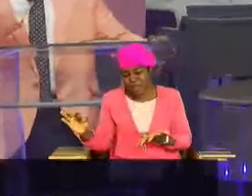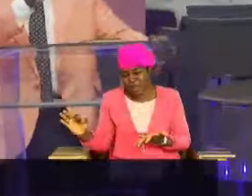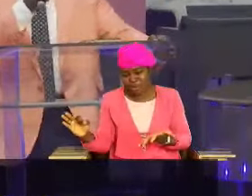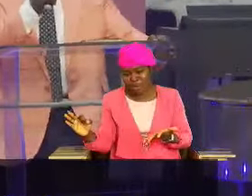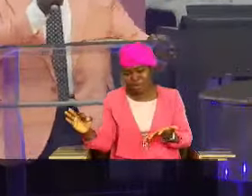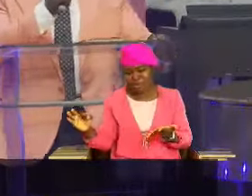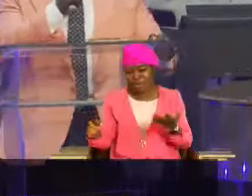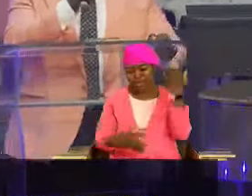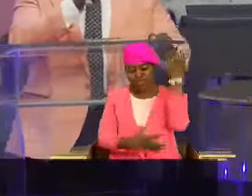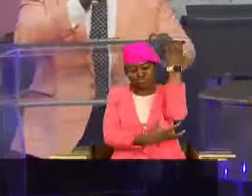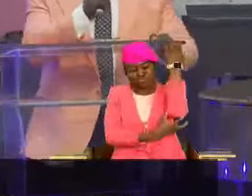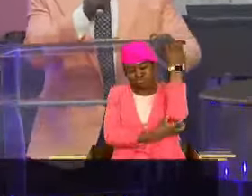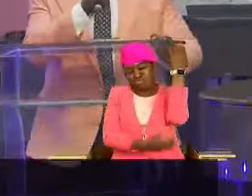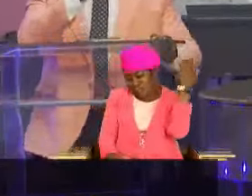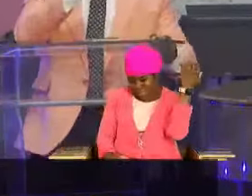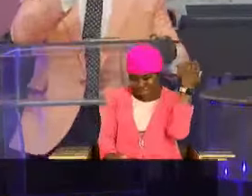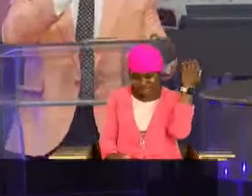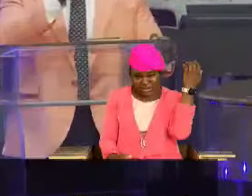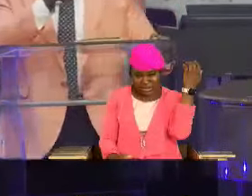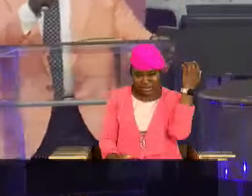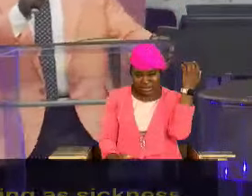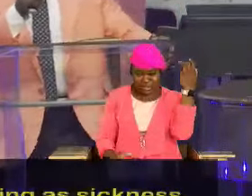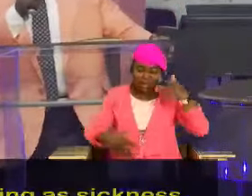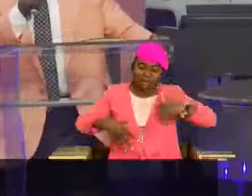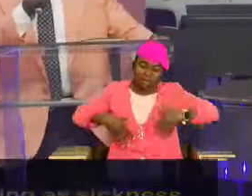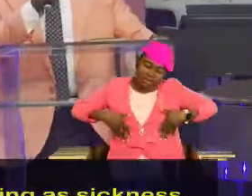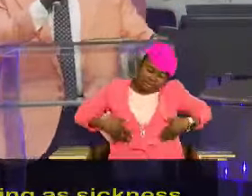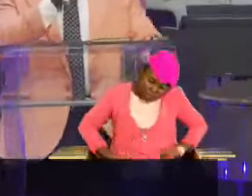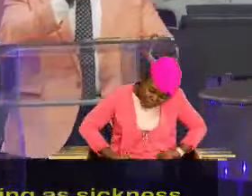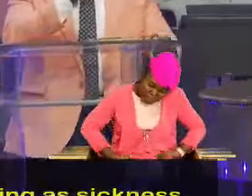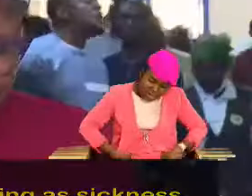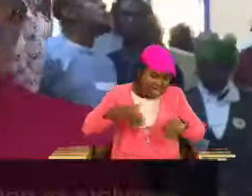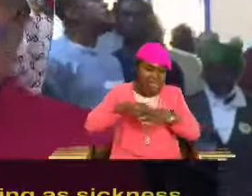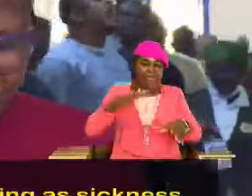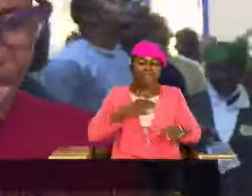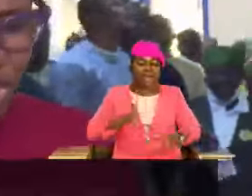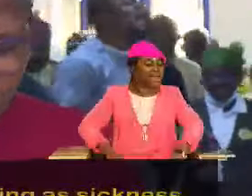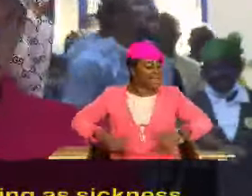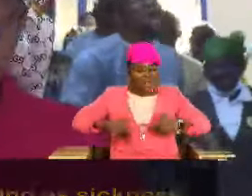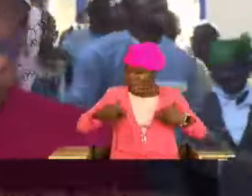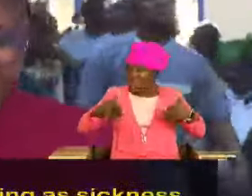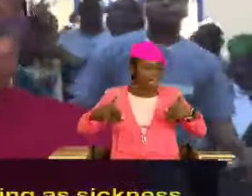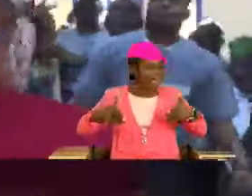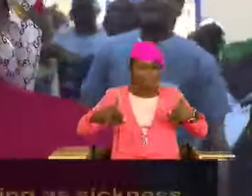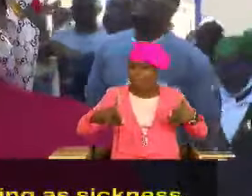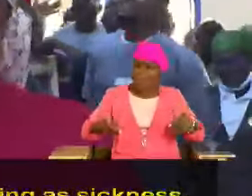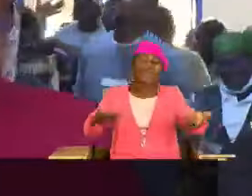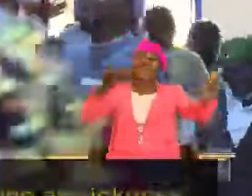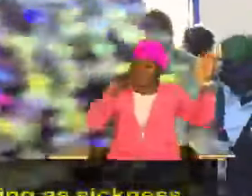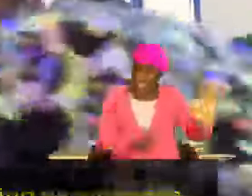poverty frustration in my life